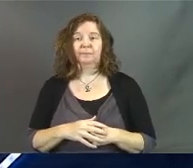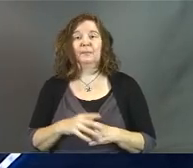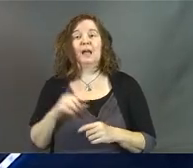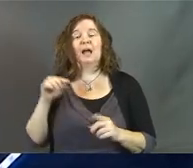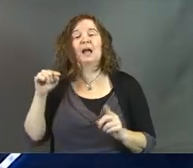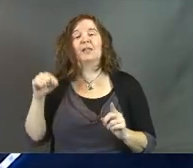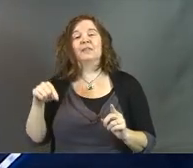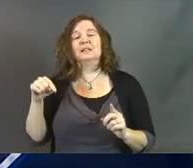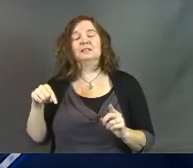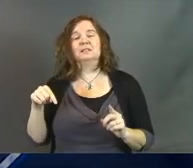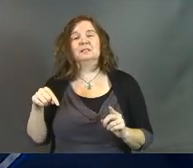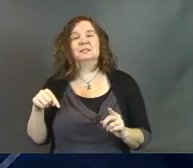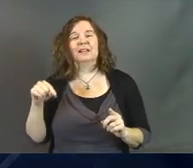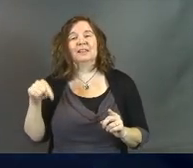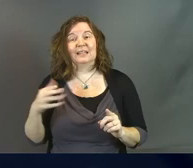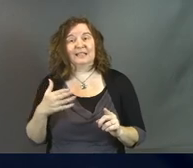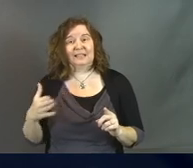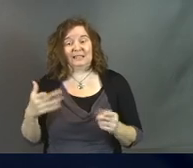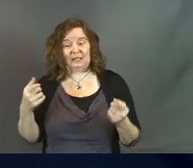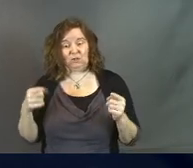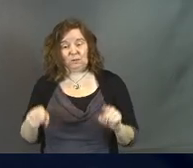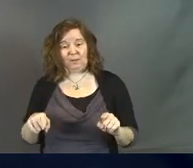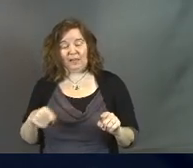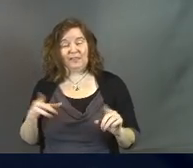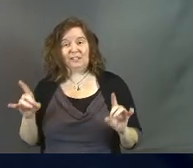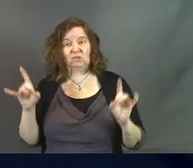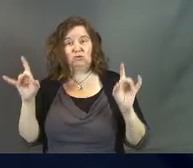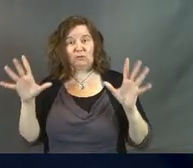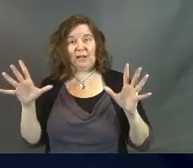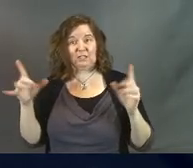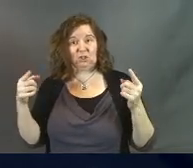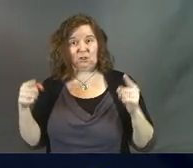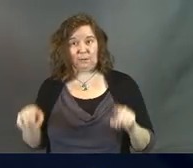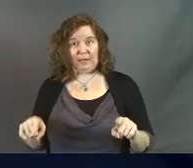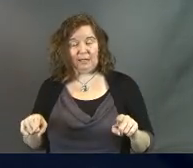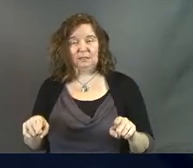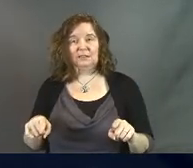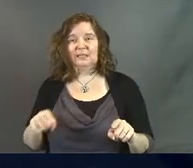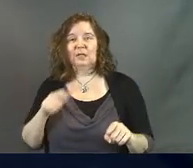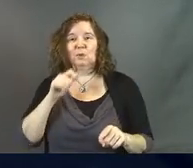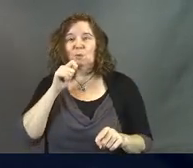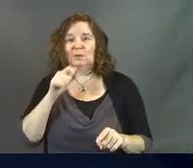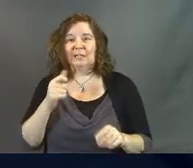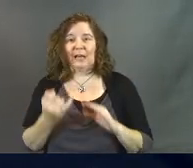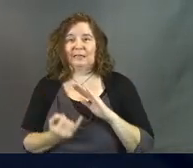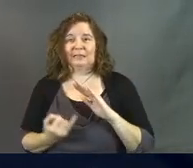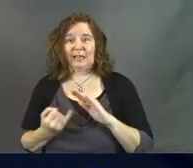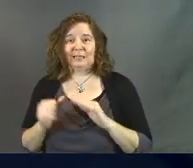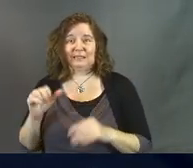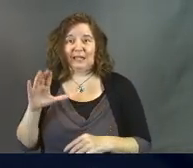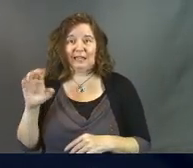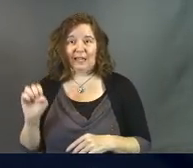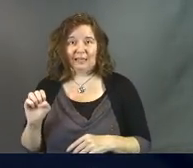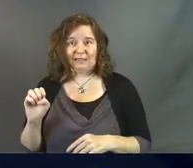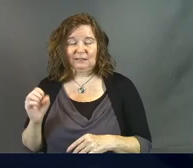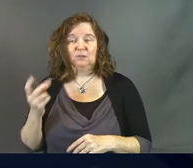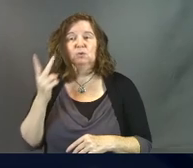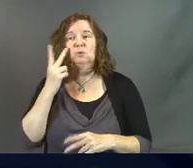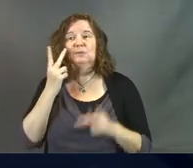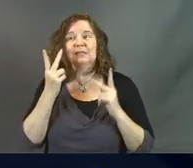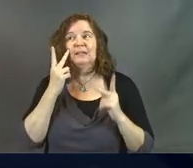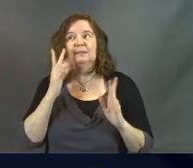And this thing that took place, this tragedy that took place, it was not an isolated case.